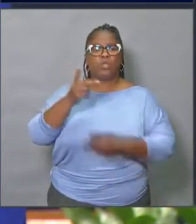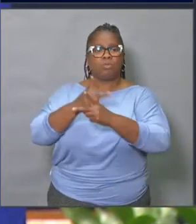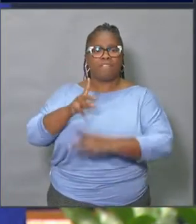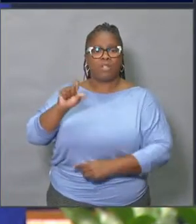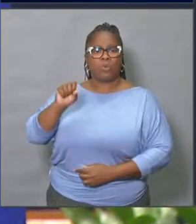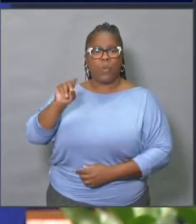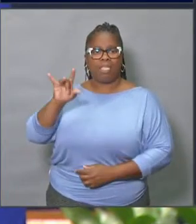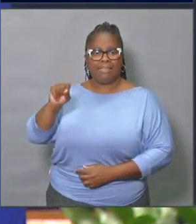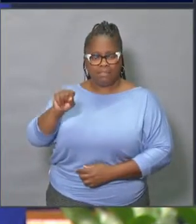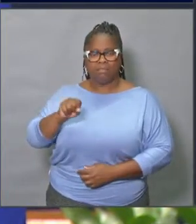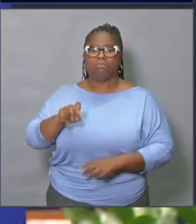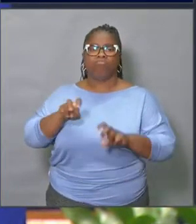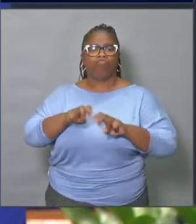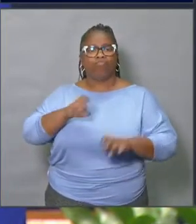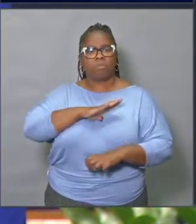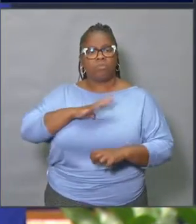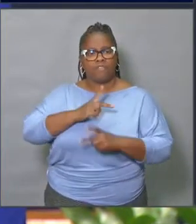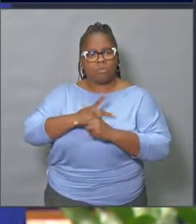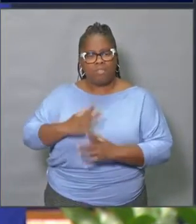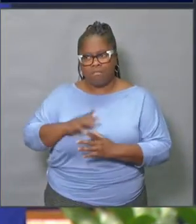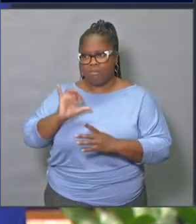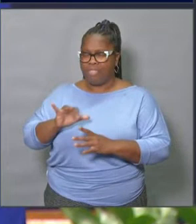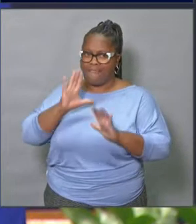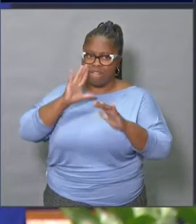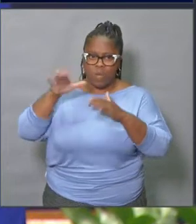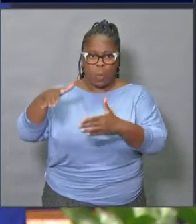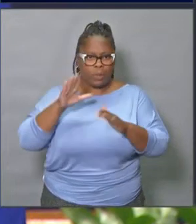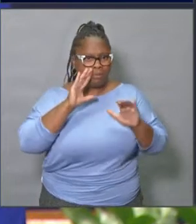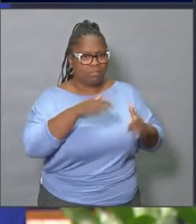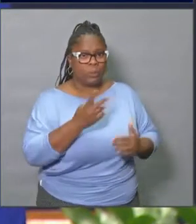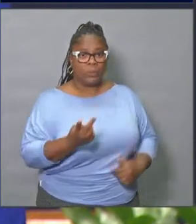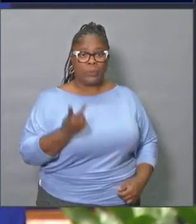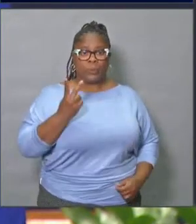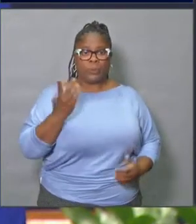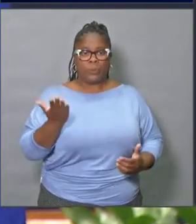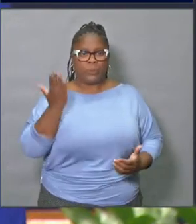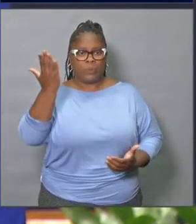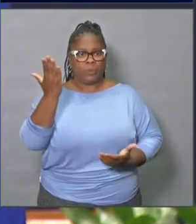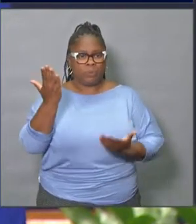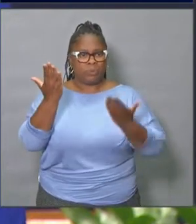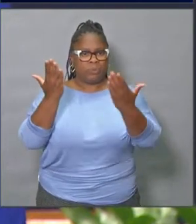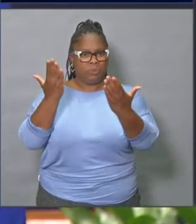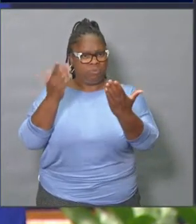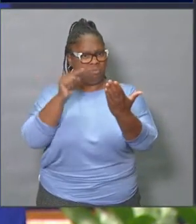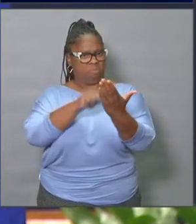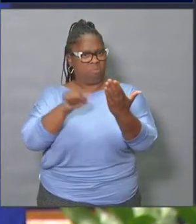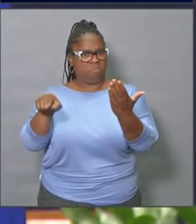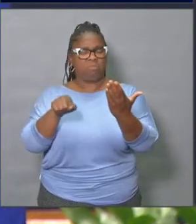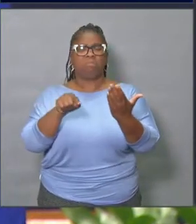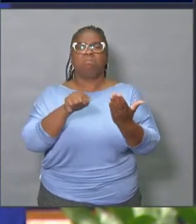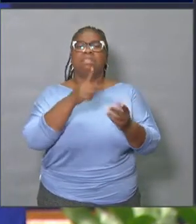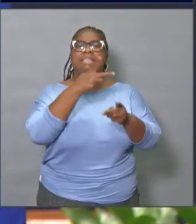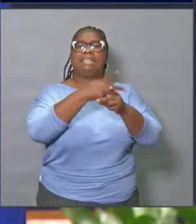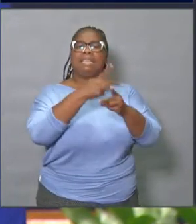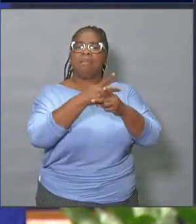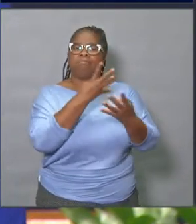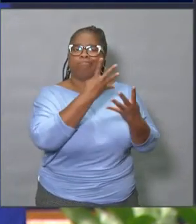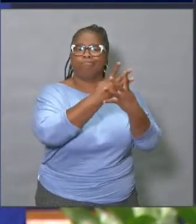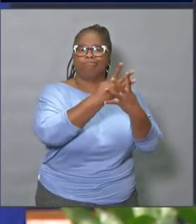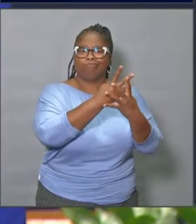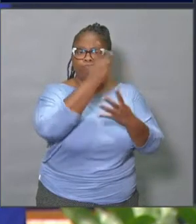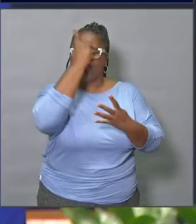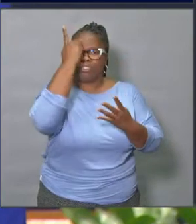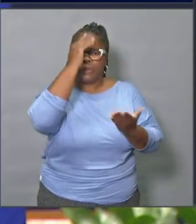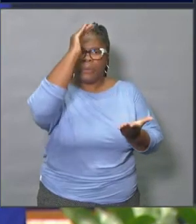support of two different motions that focus on how we can maintain the lower rates of incarceration among youth